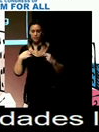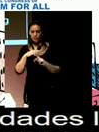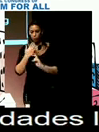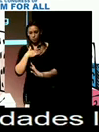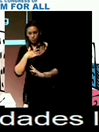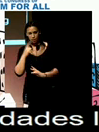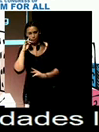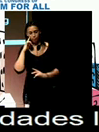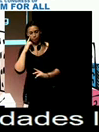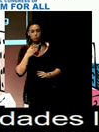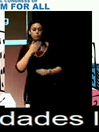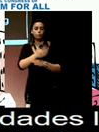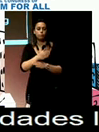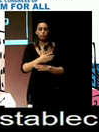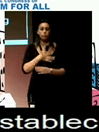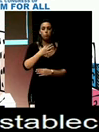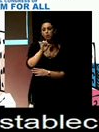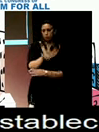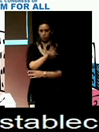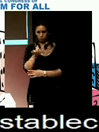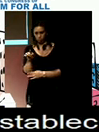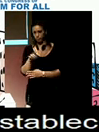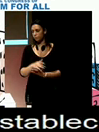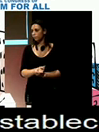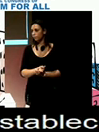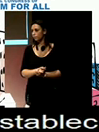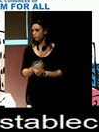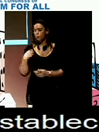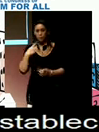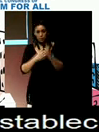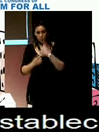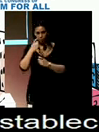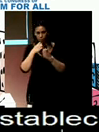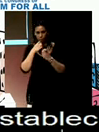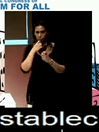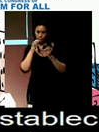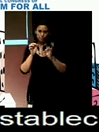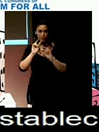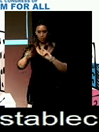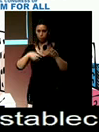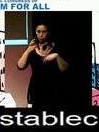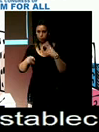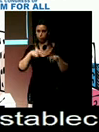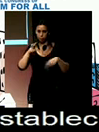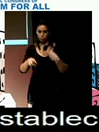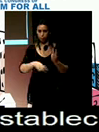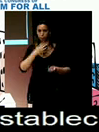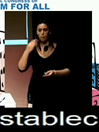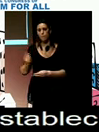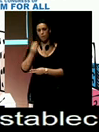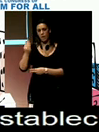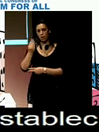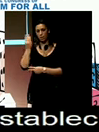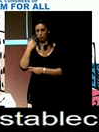Disabled people are those who have to determine whether the services are accessible. The information has